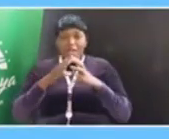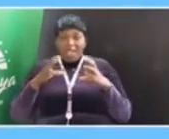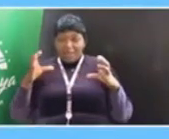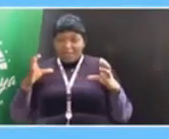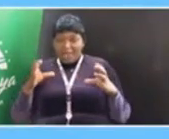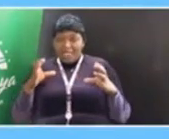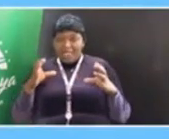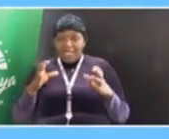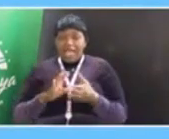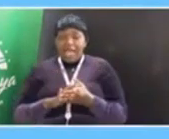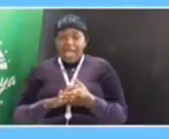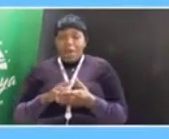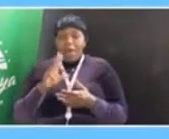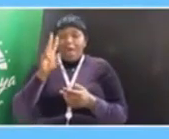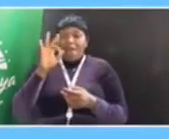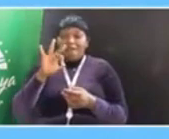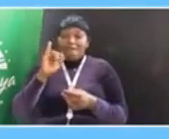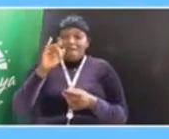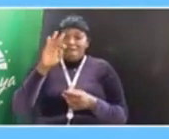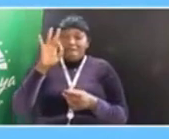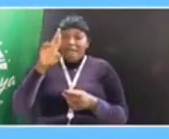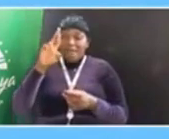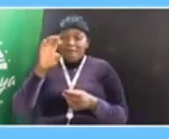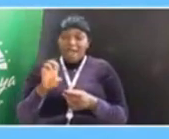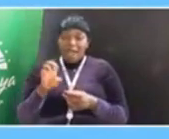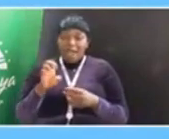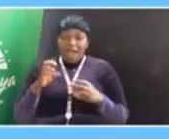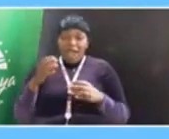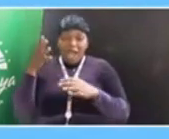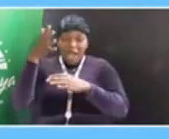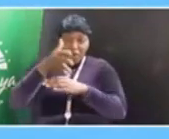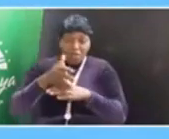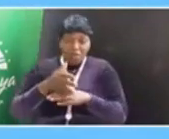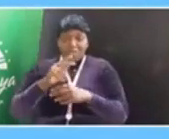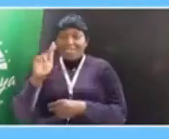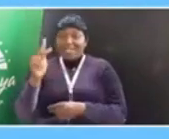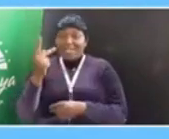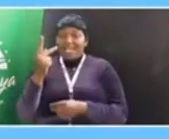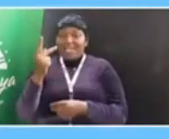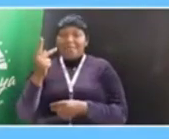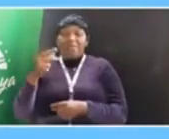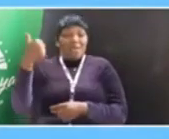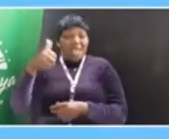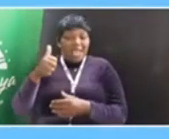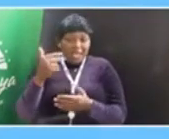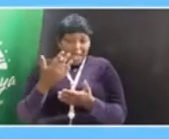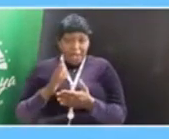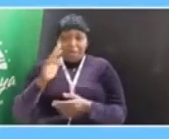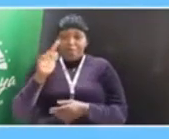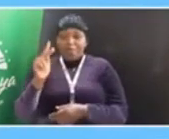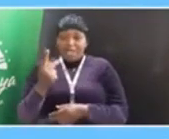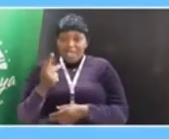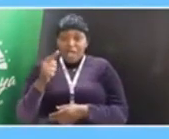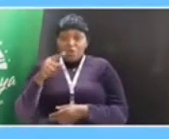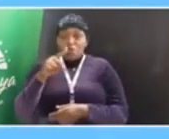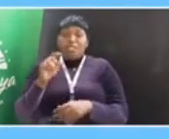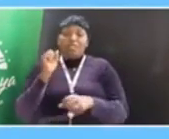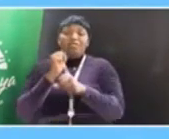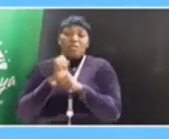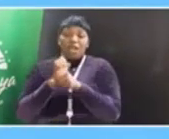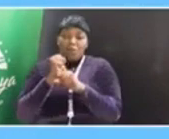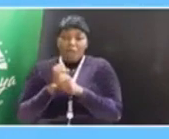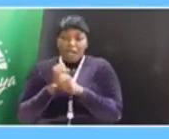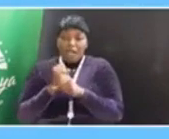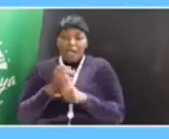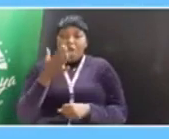our fiber optic footprint across Kenya, so that from any part of Kenya, you can work